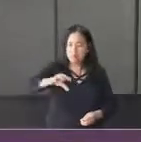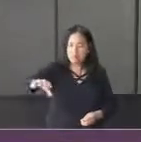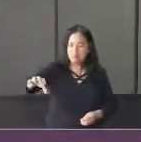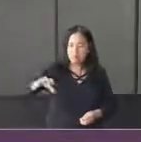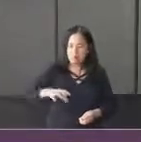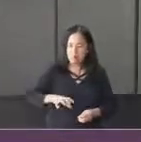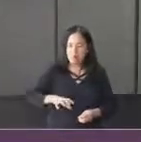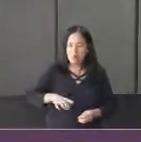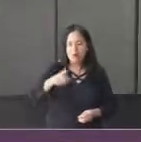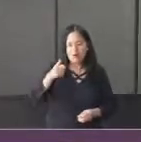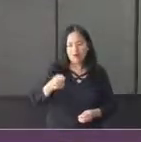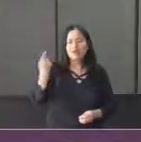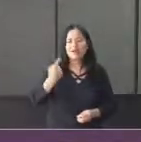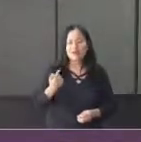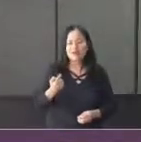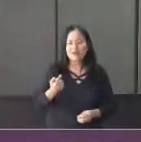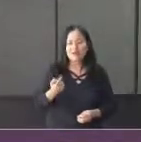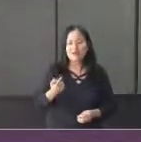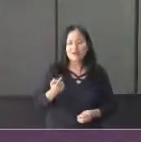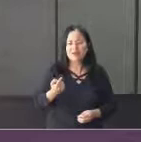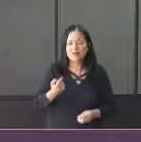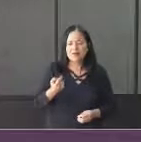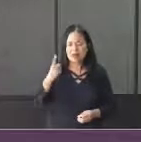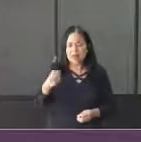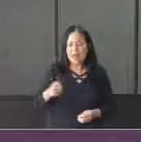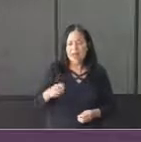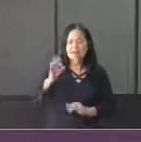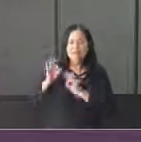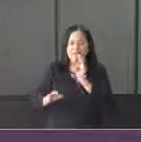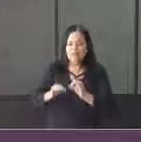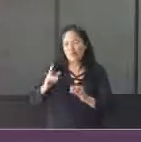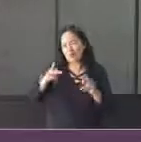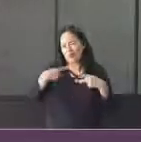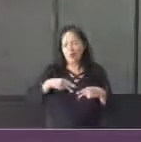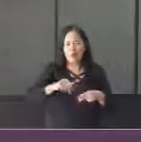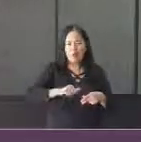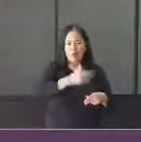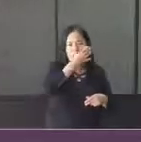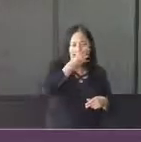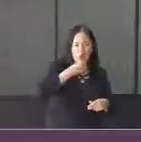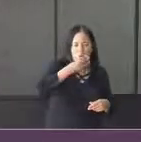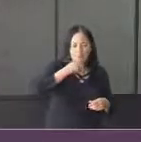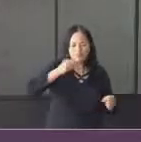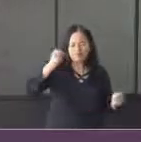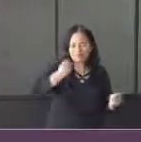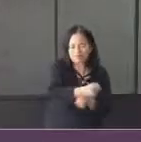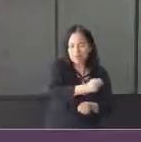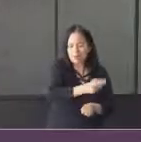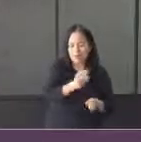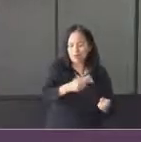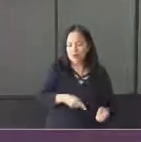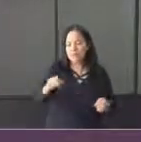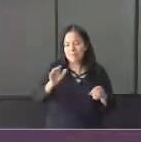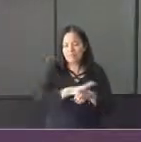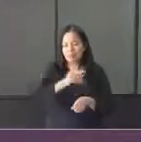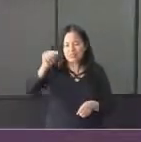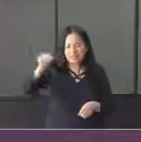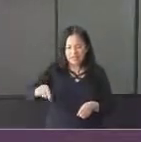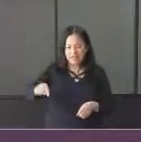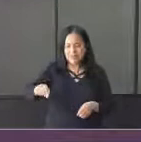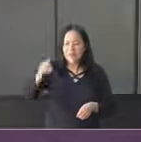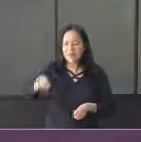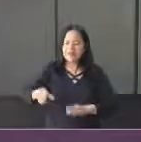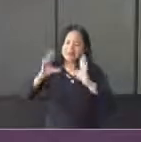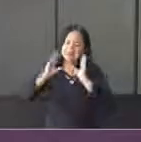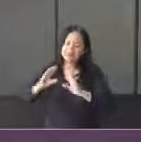women's centers, where we do not only provide attention for gender-based violence, but also